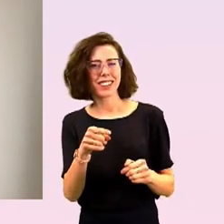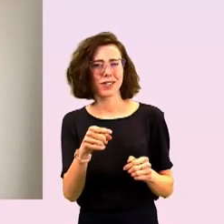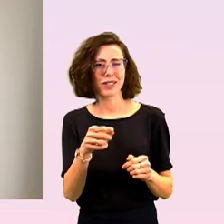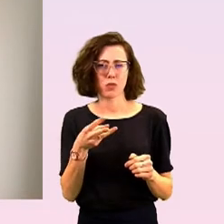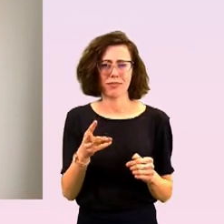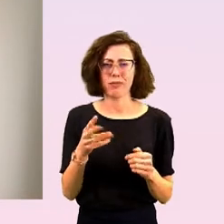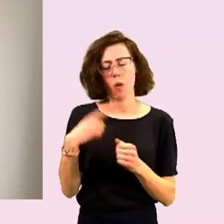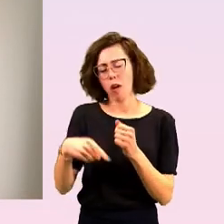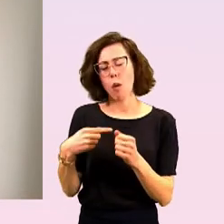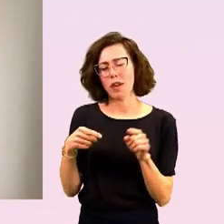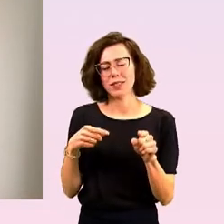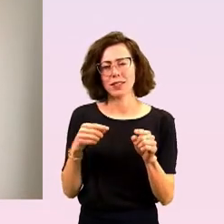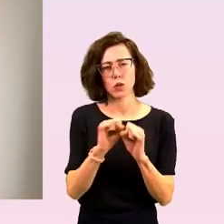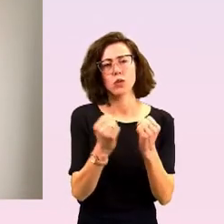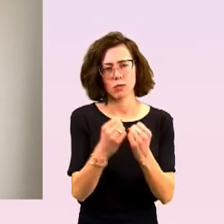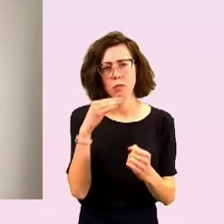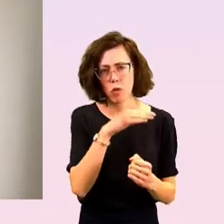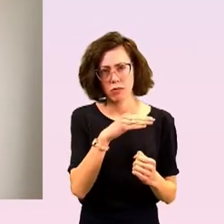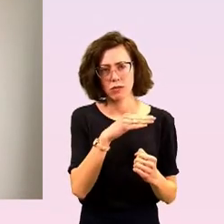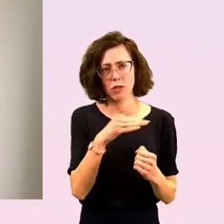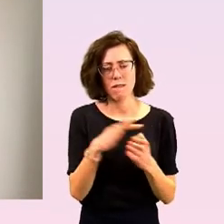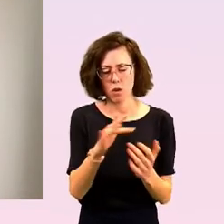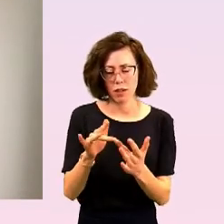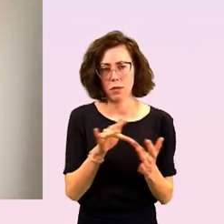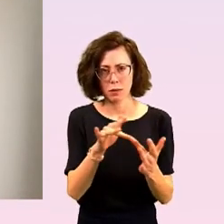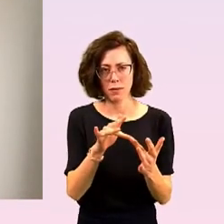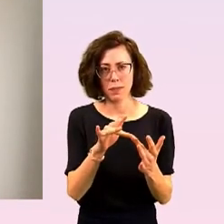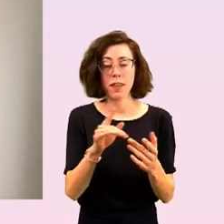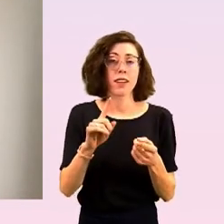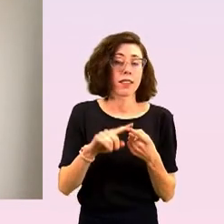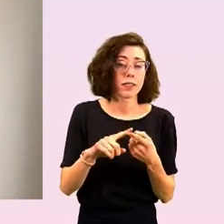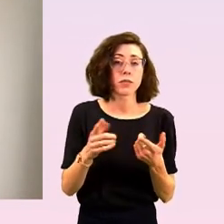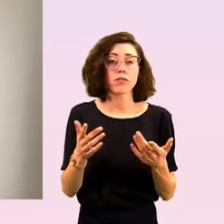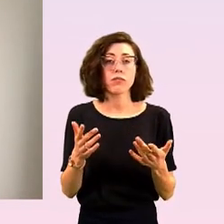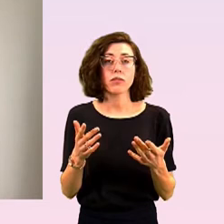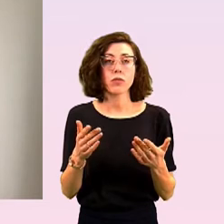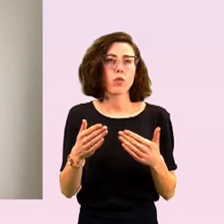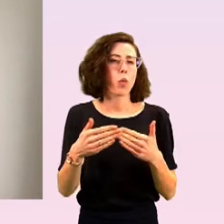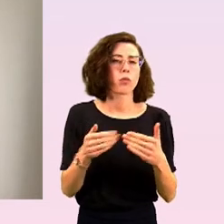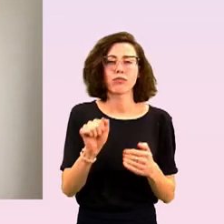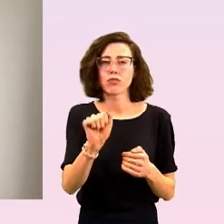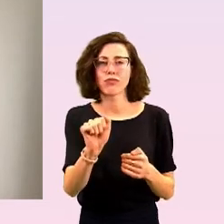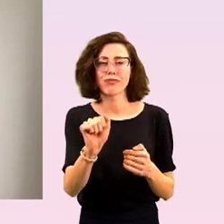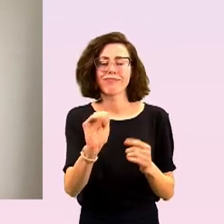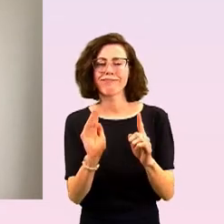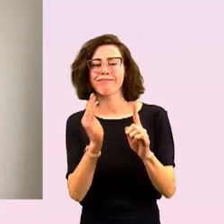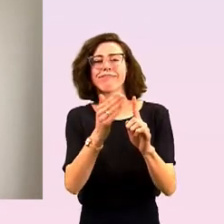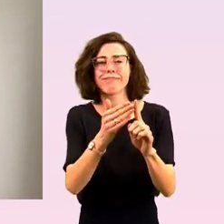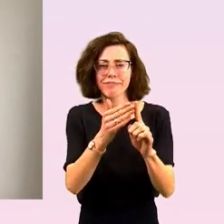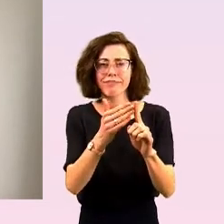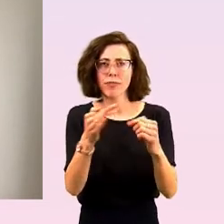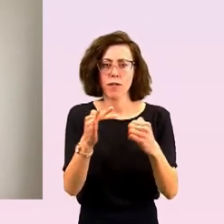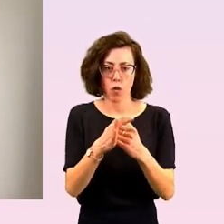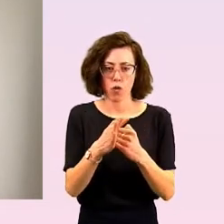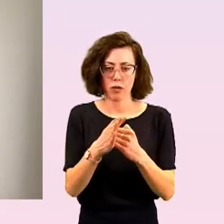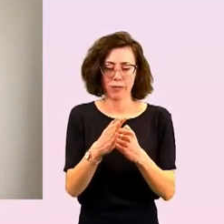case. You know, as much as then what is your ambition to make enduring change,